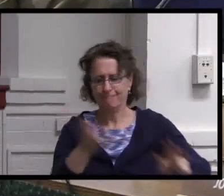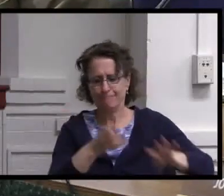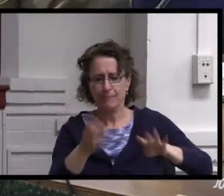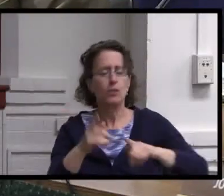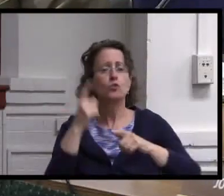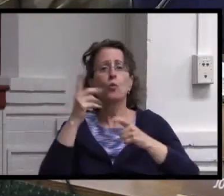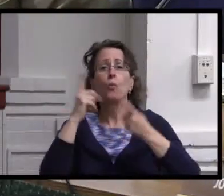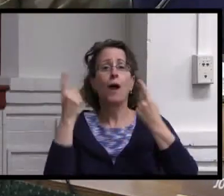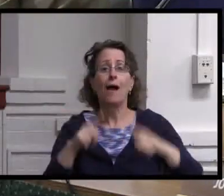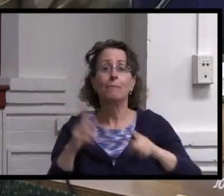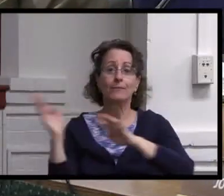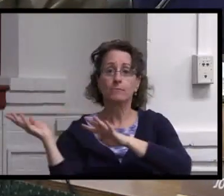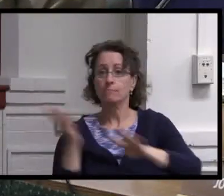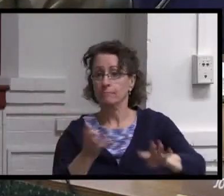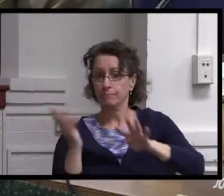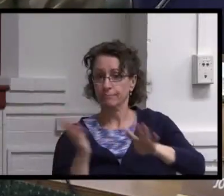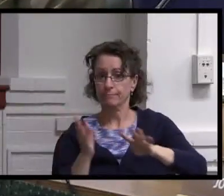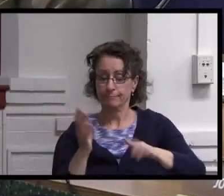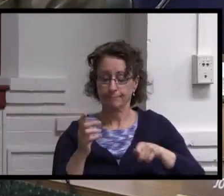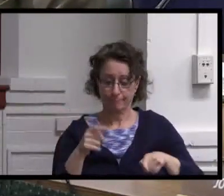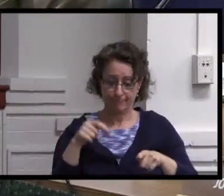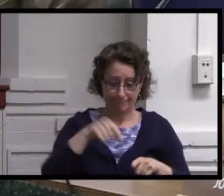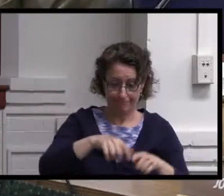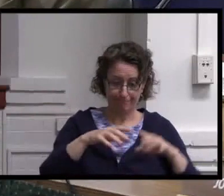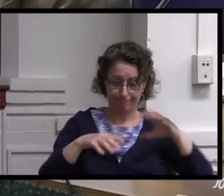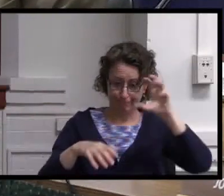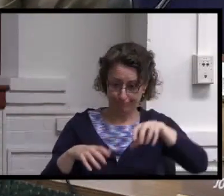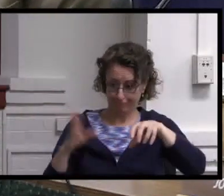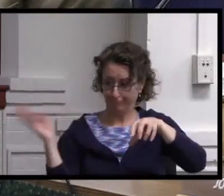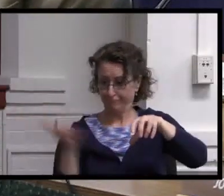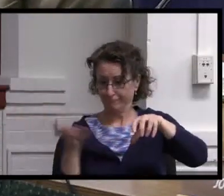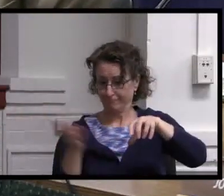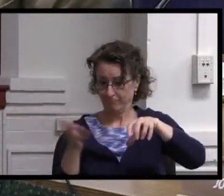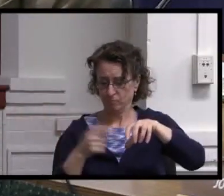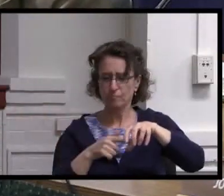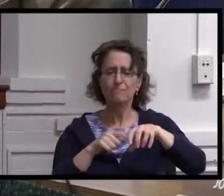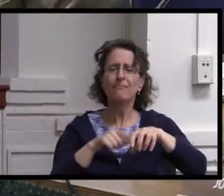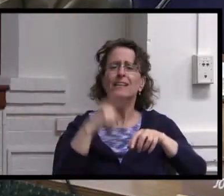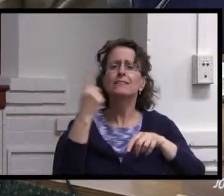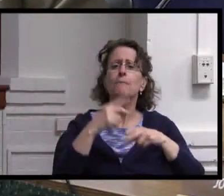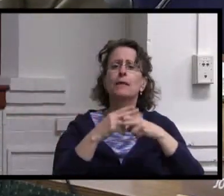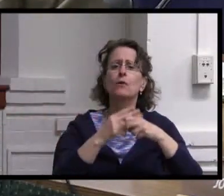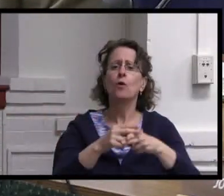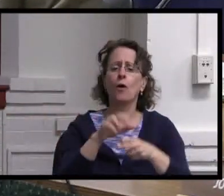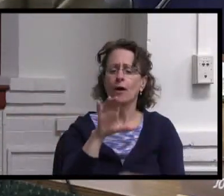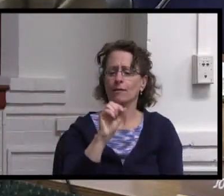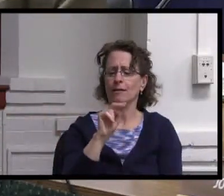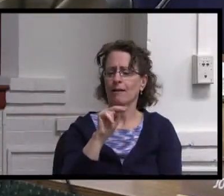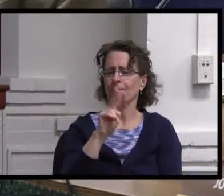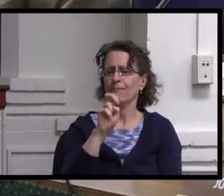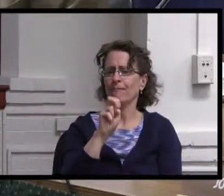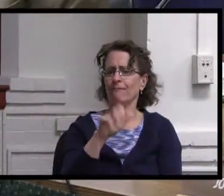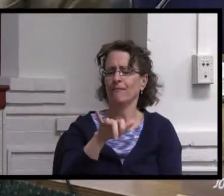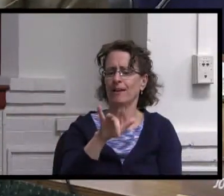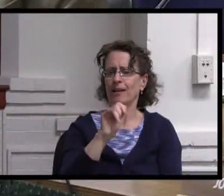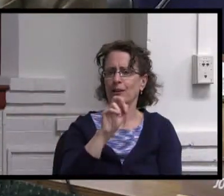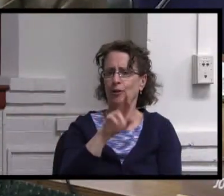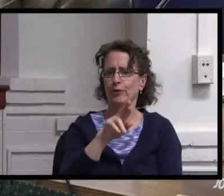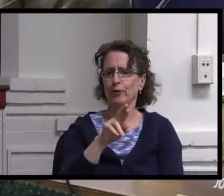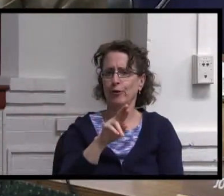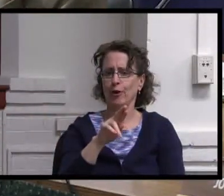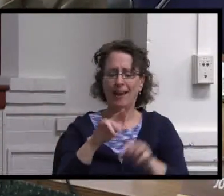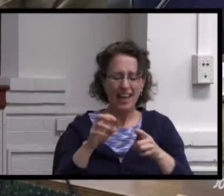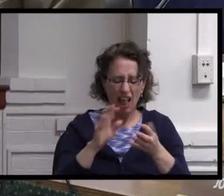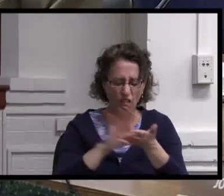to the plant, the conveyor removes grit and other solid debris from the wastewater